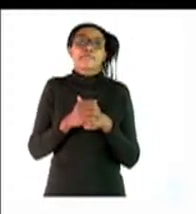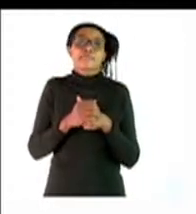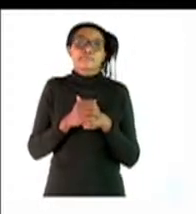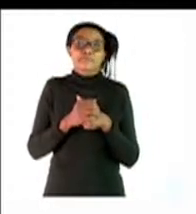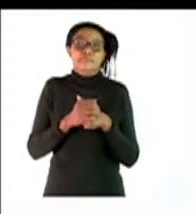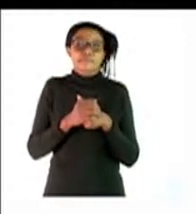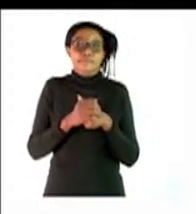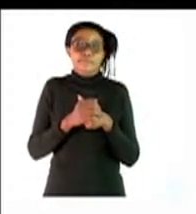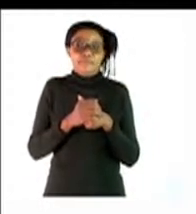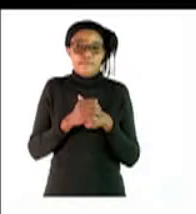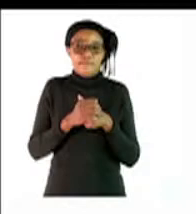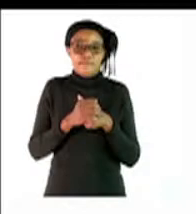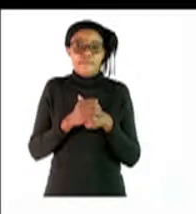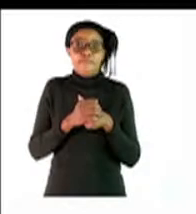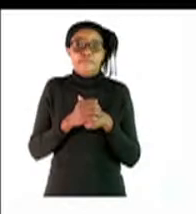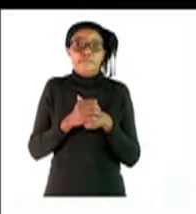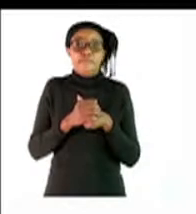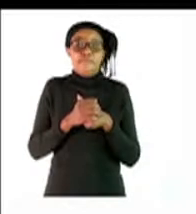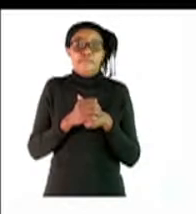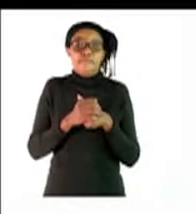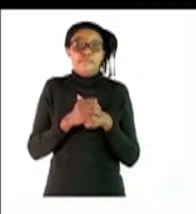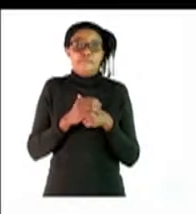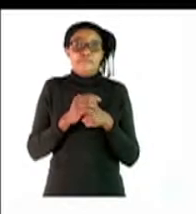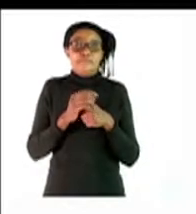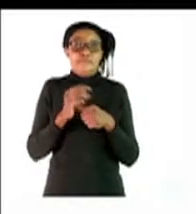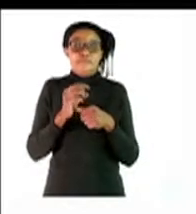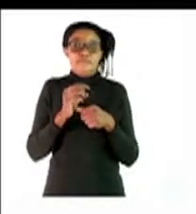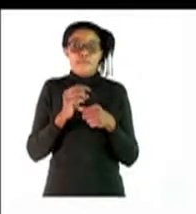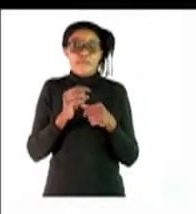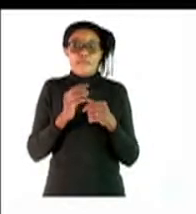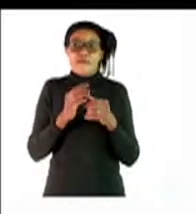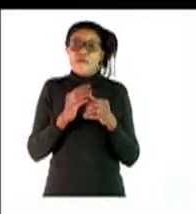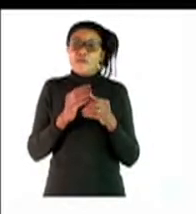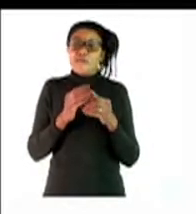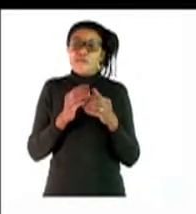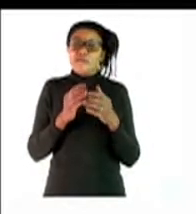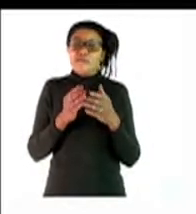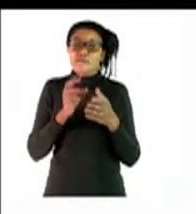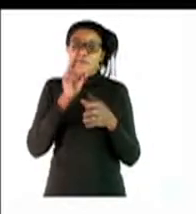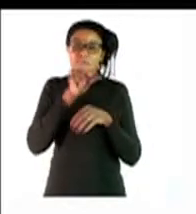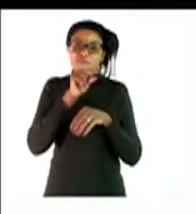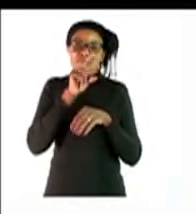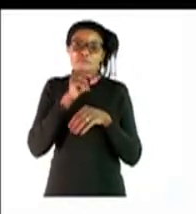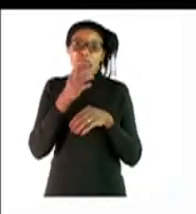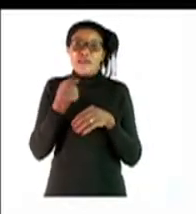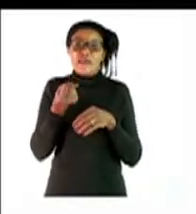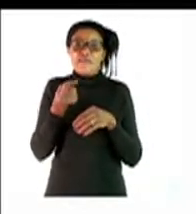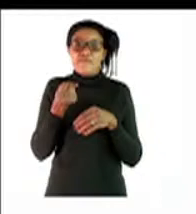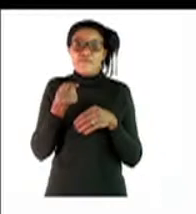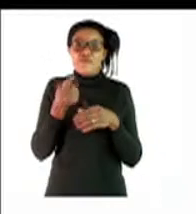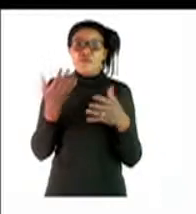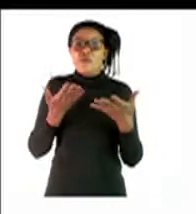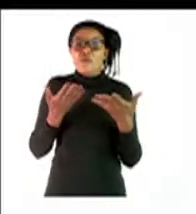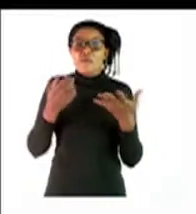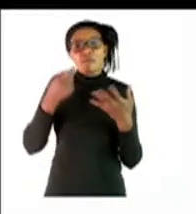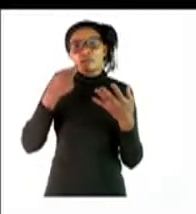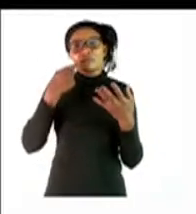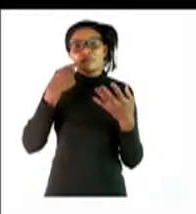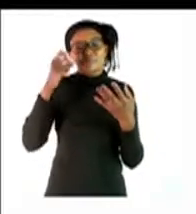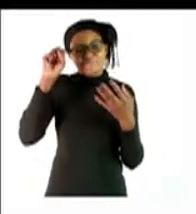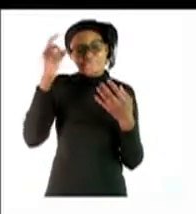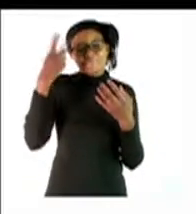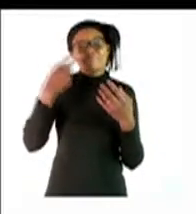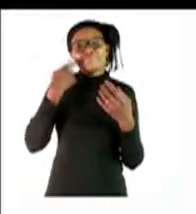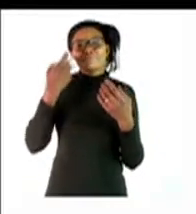there. The next row, we have floaties. Where is the starfish